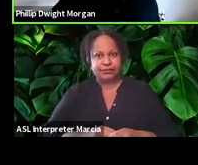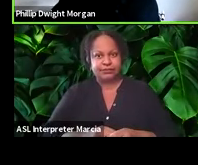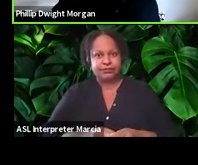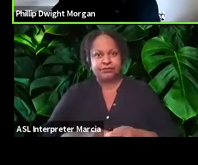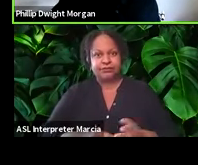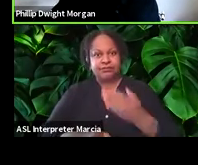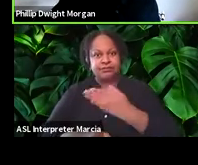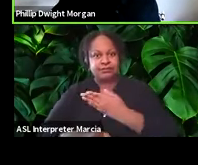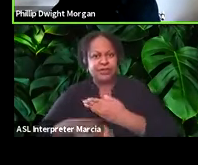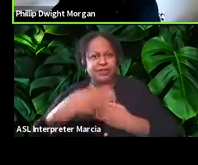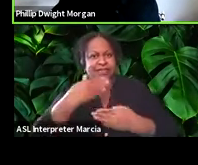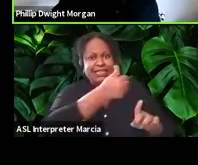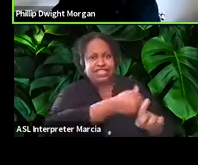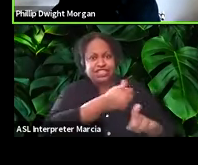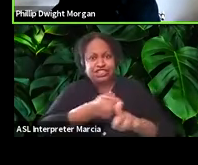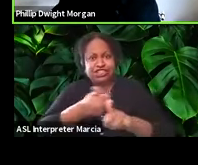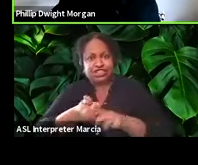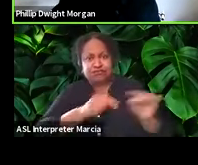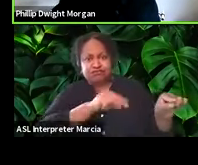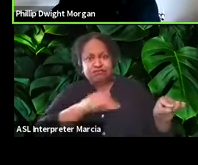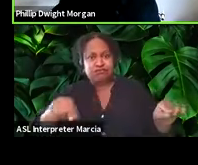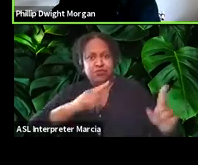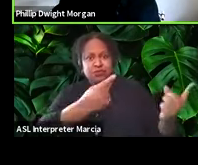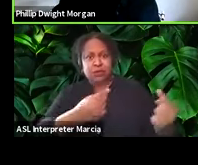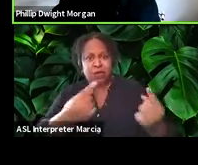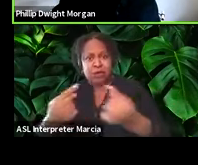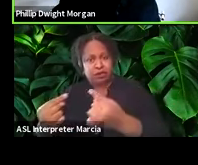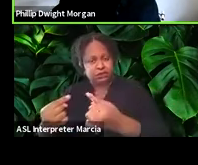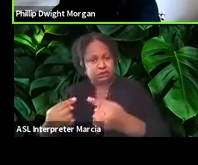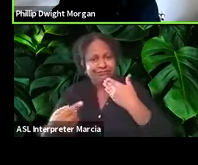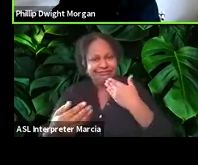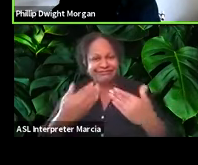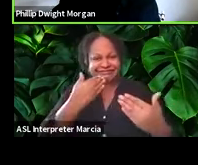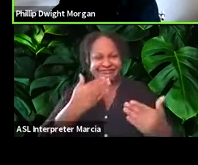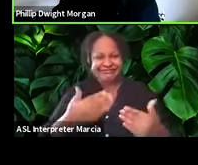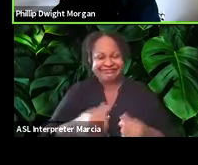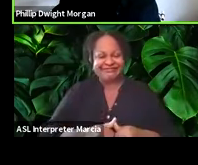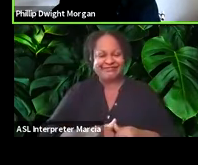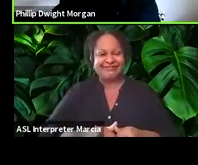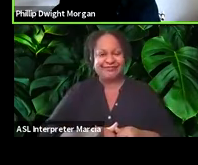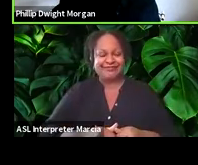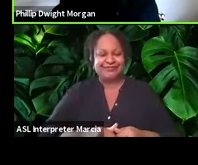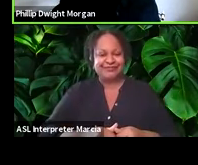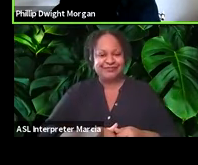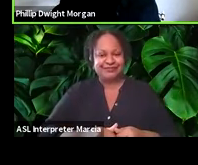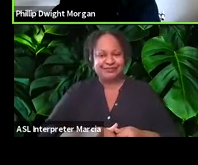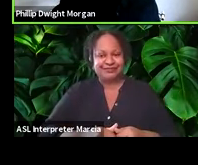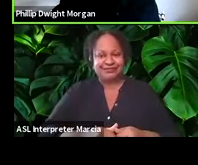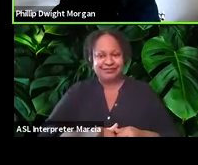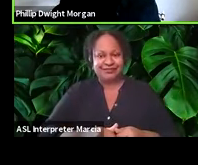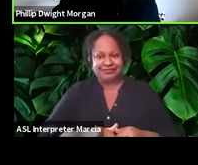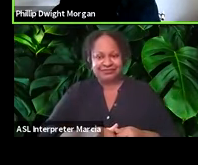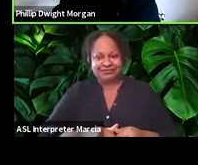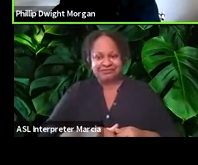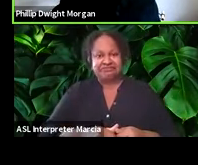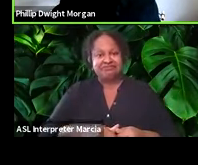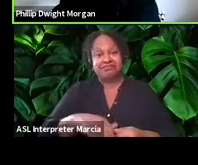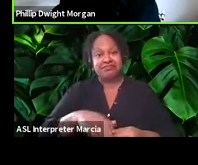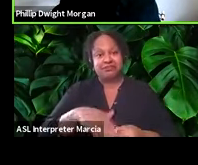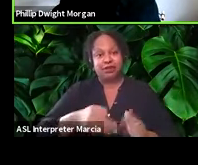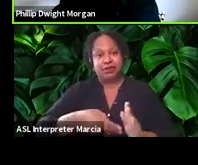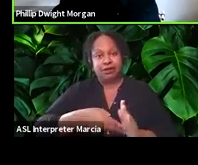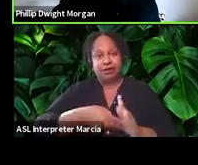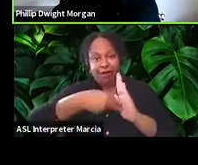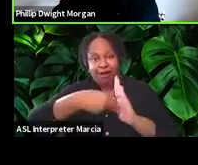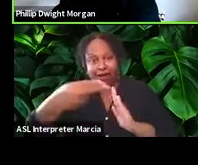Thank you to each of you for your responses and just for being so open and so honest.